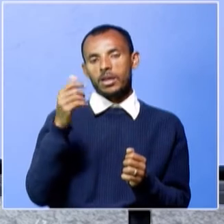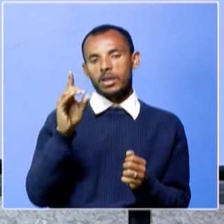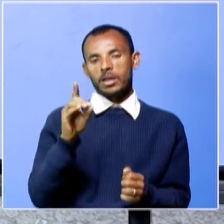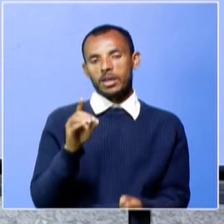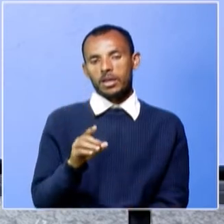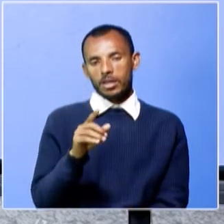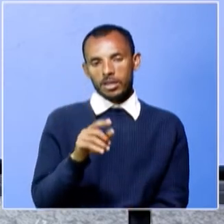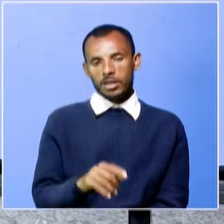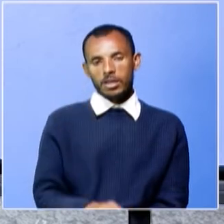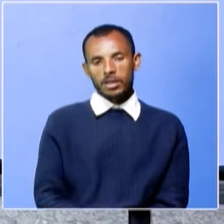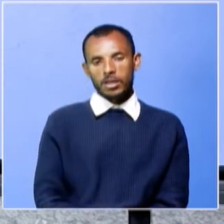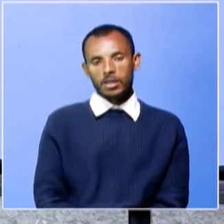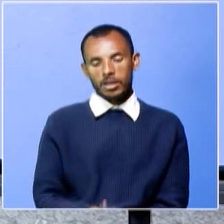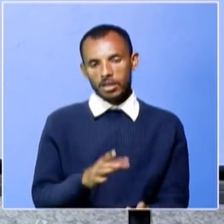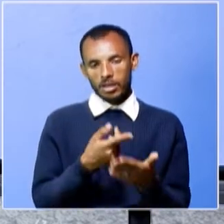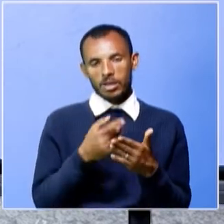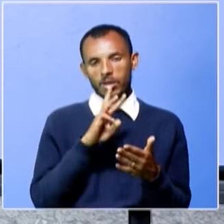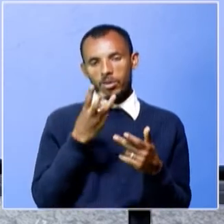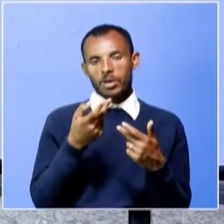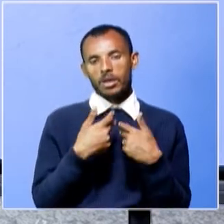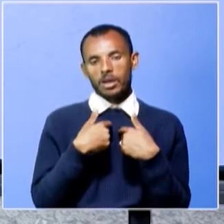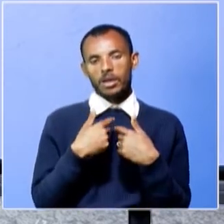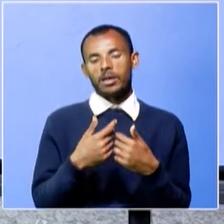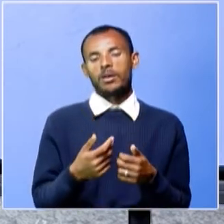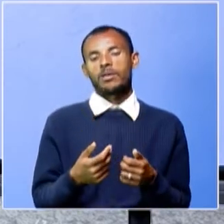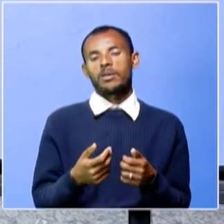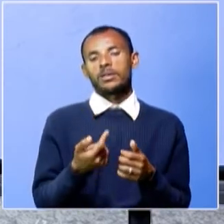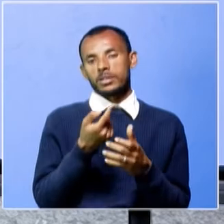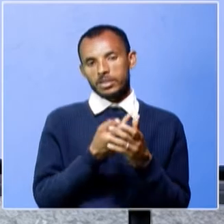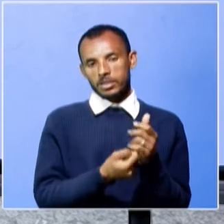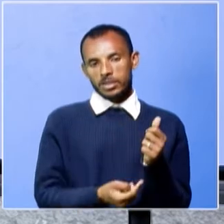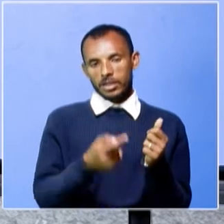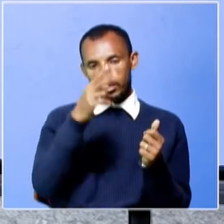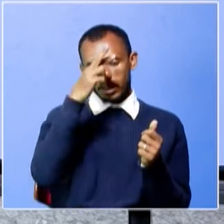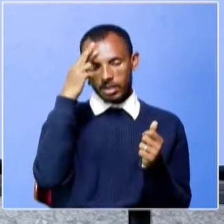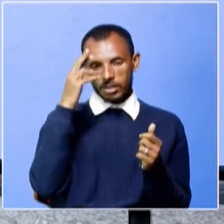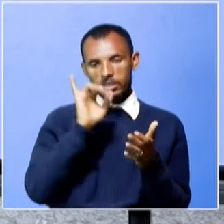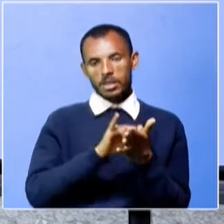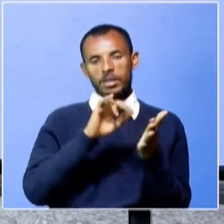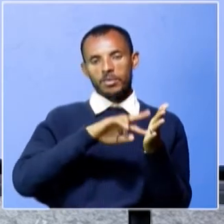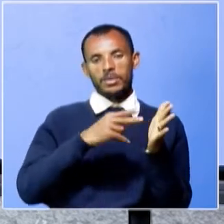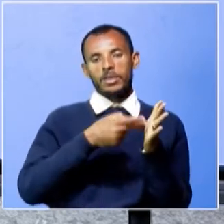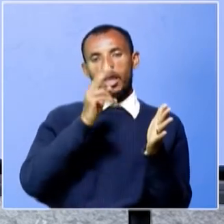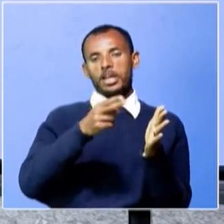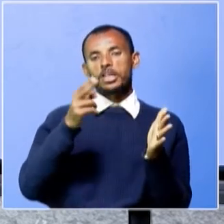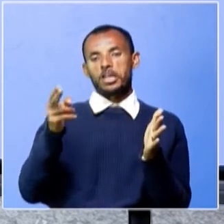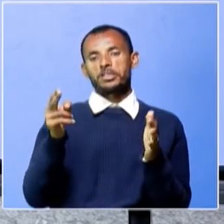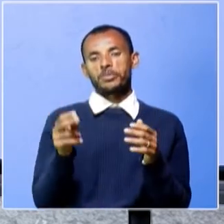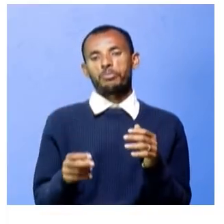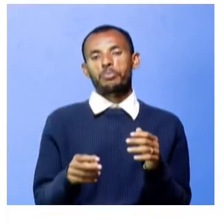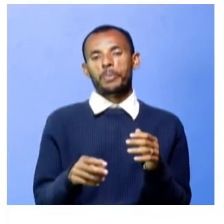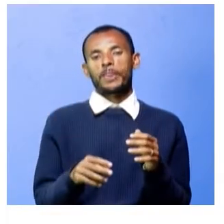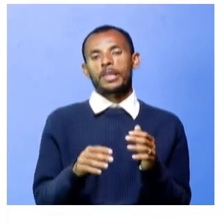head? Okay, here we have a single case. That means HH. So